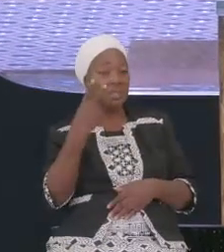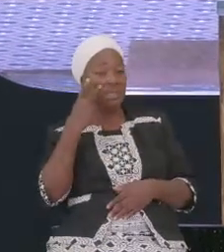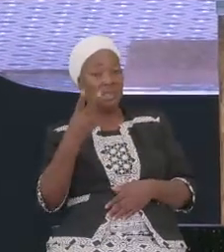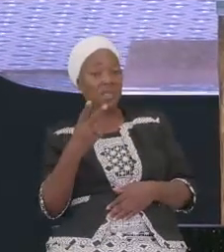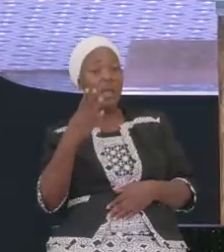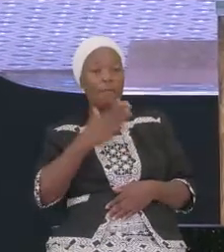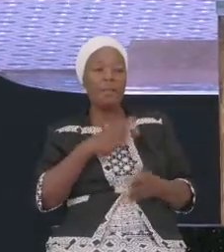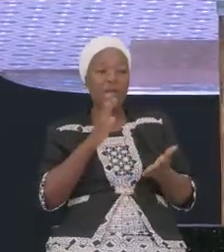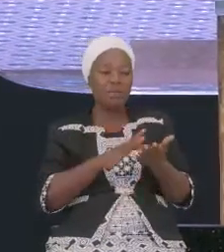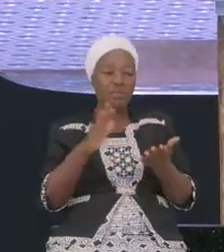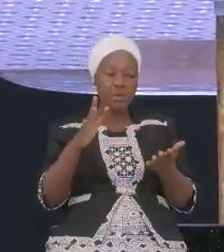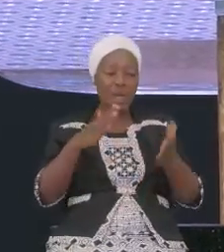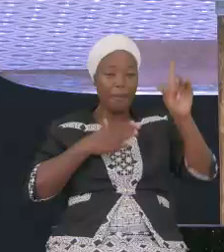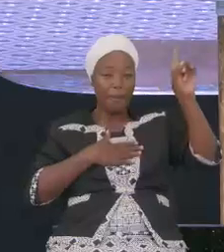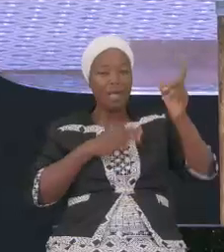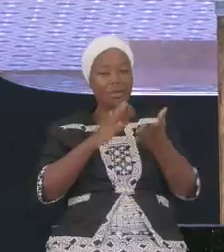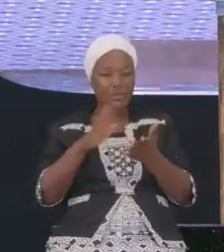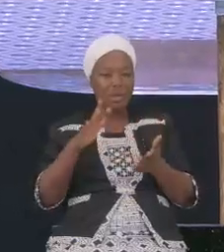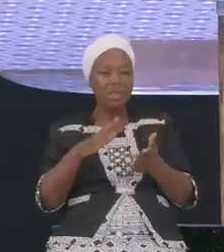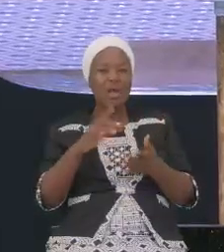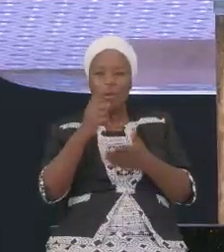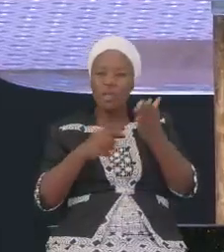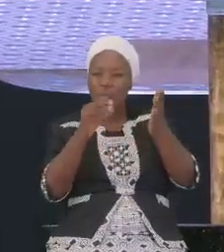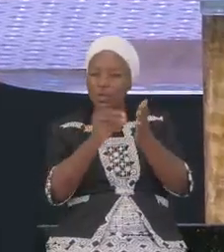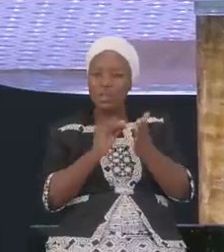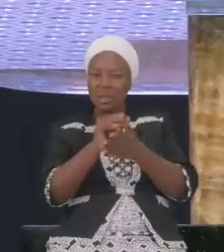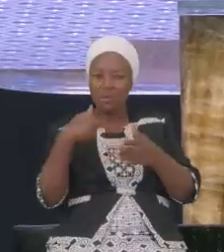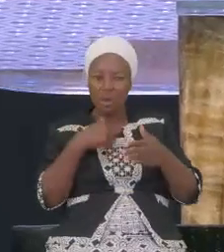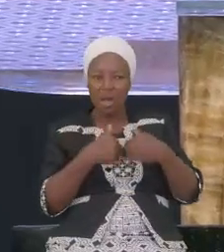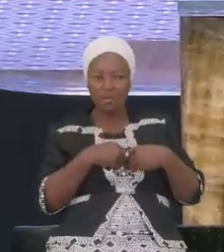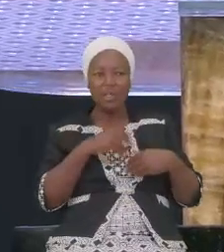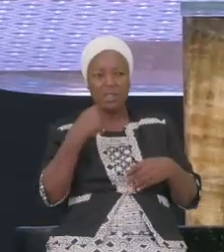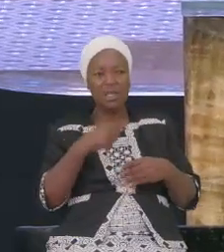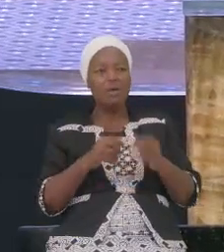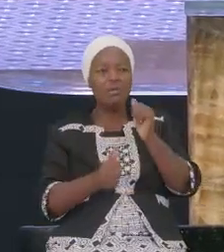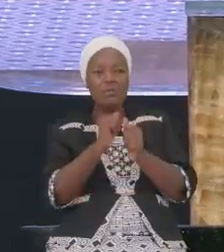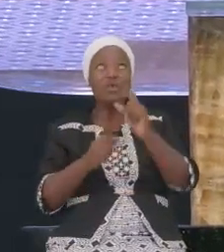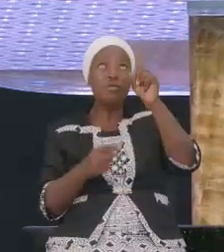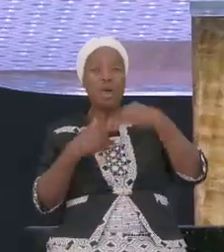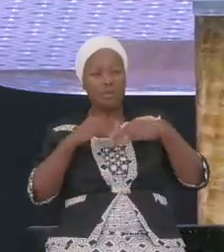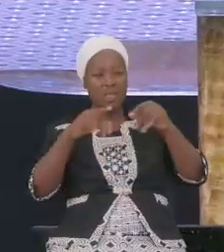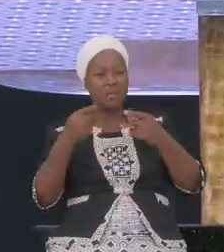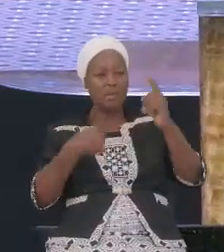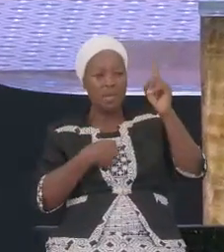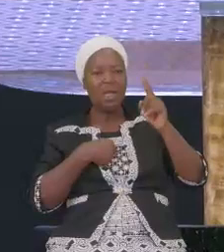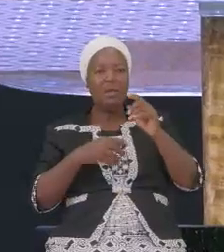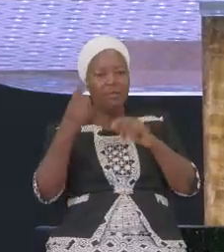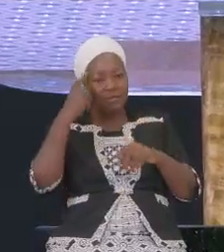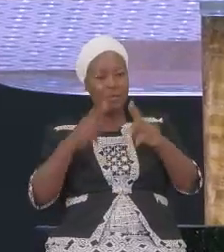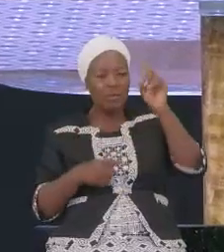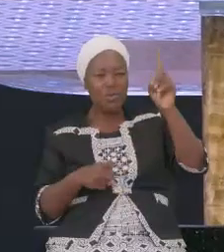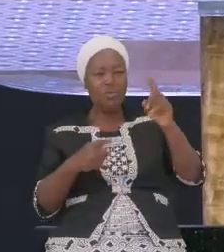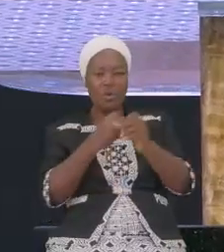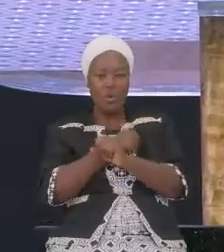my glory. What portion we have, it says, which thou hast given me, for thou lovedst